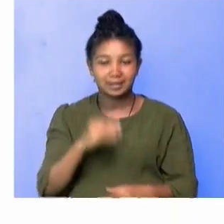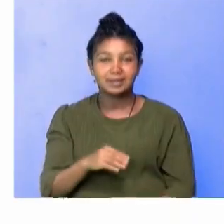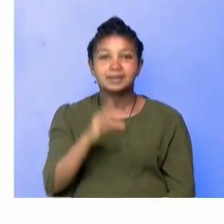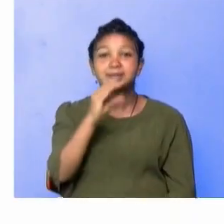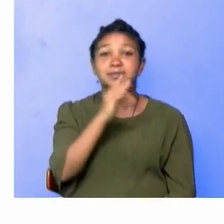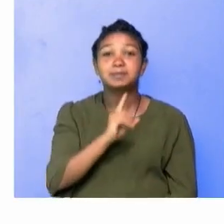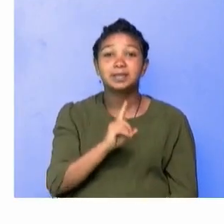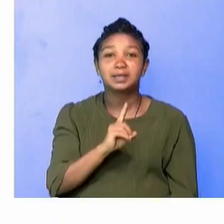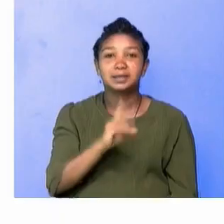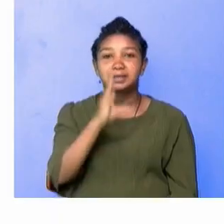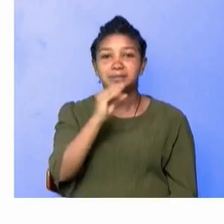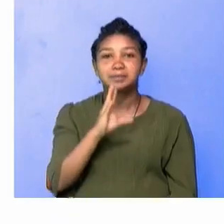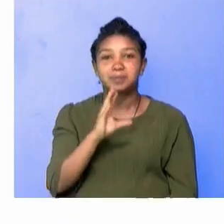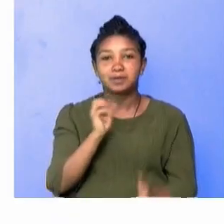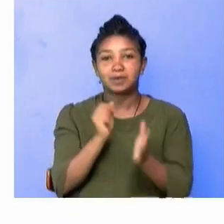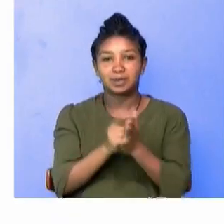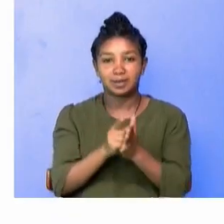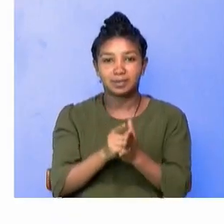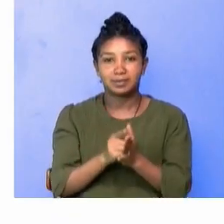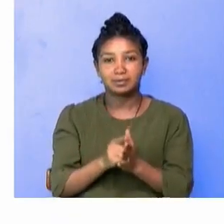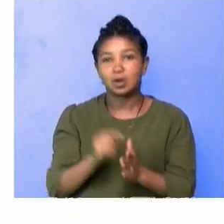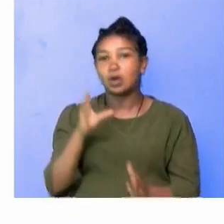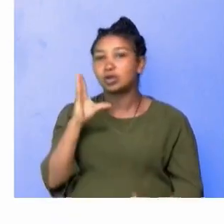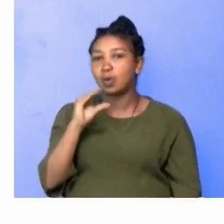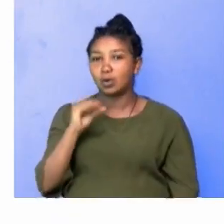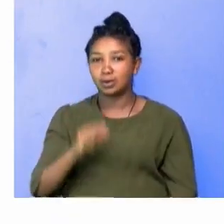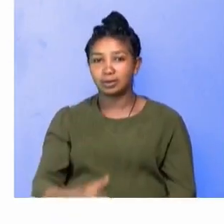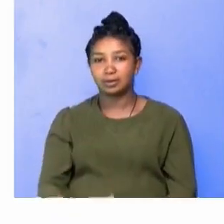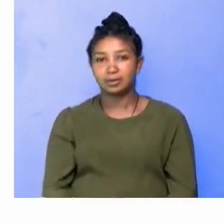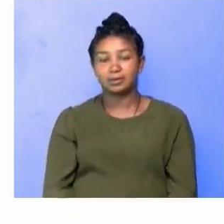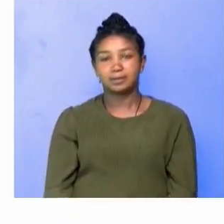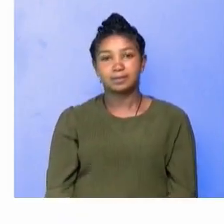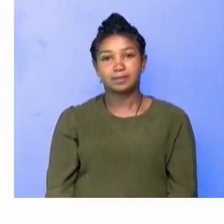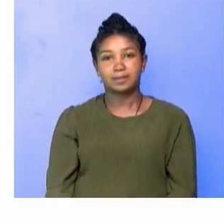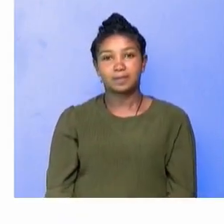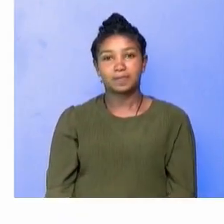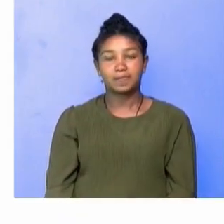Speak, let us say, talk.